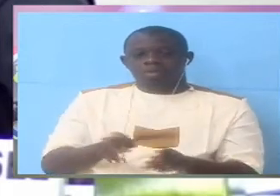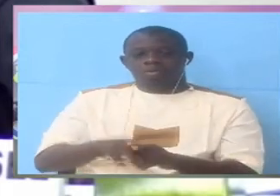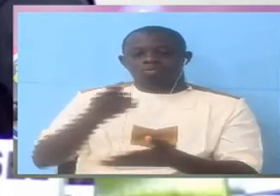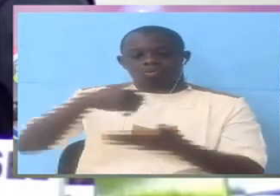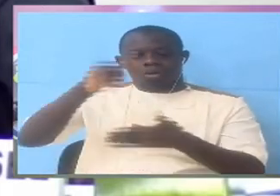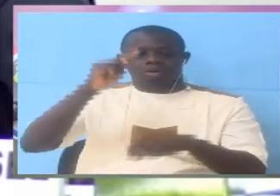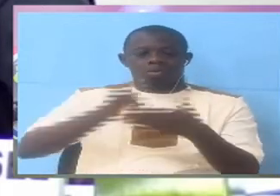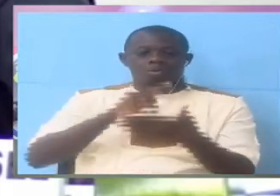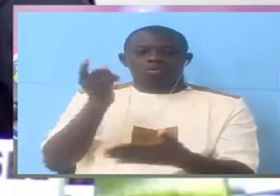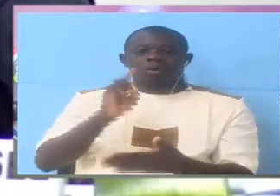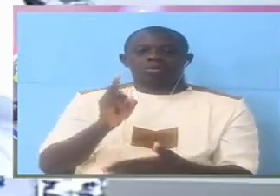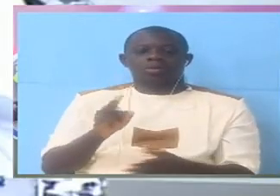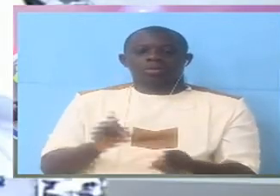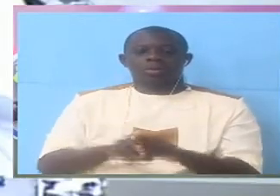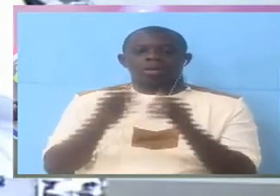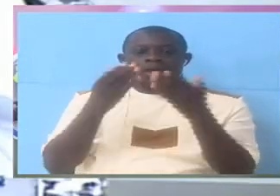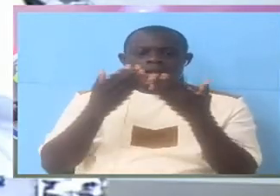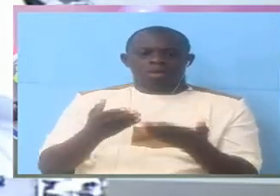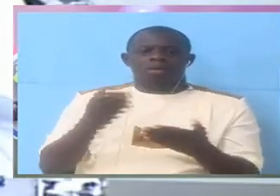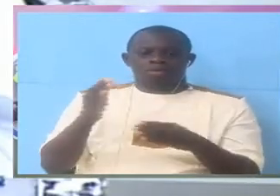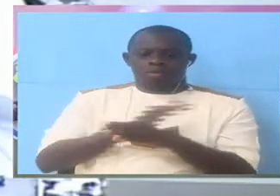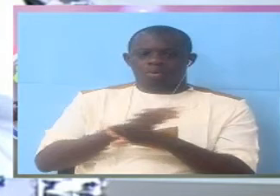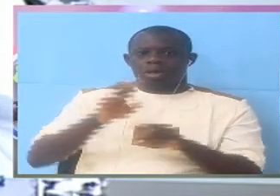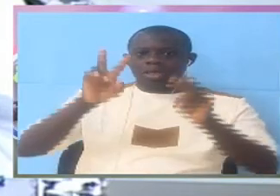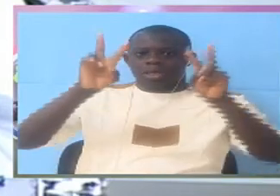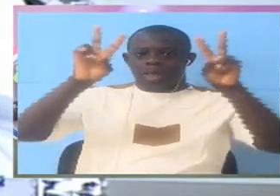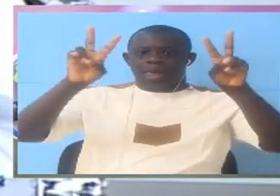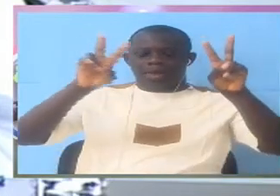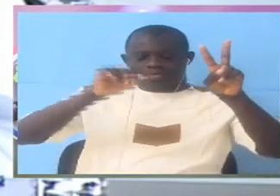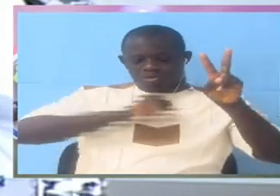Correct? Yes. Yaya Jammeh called you back.